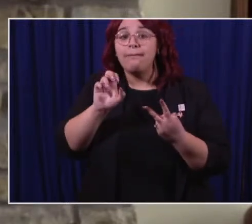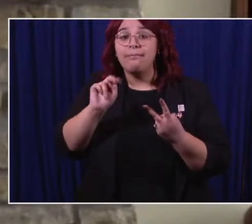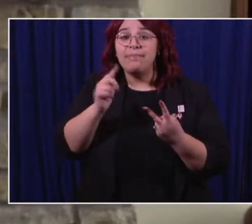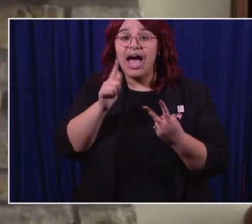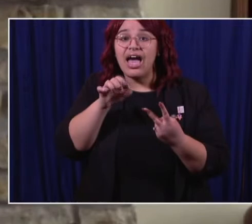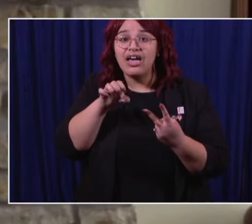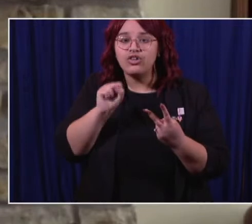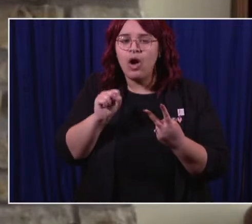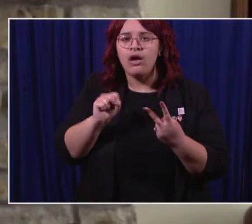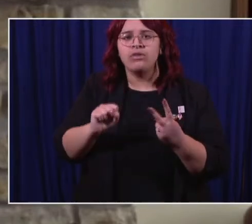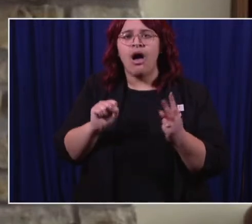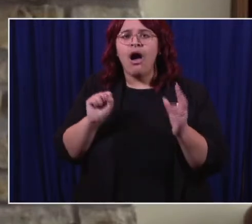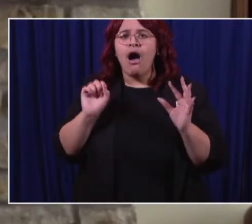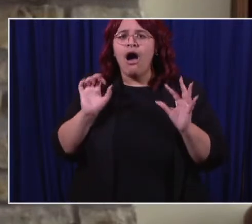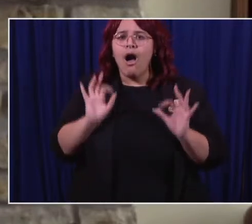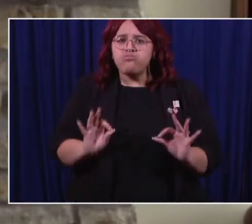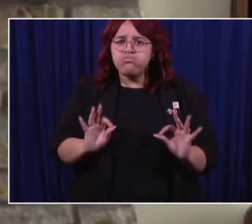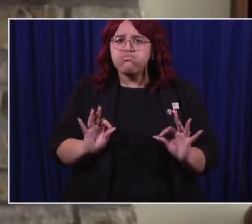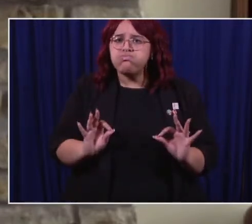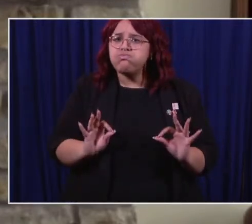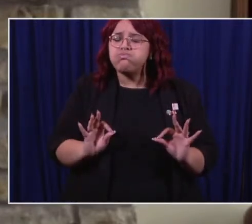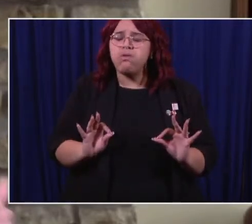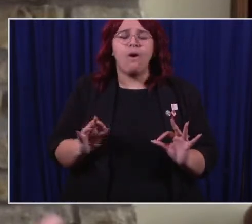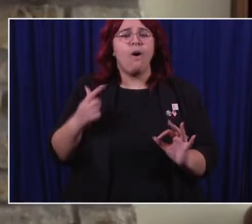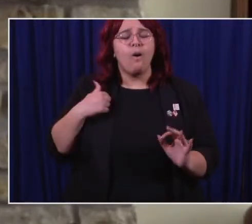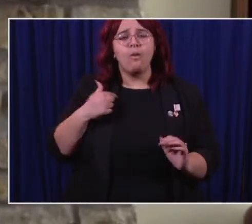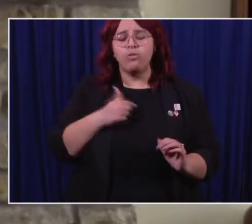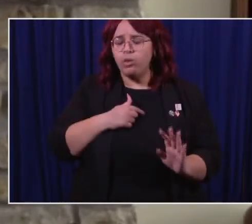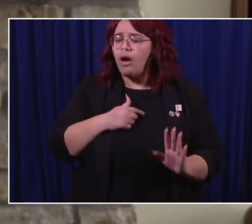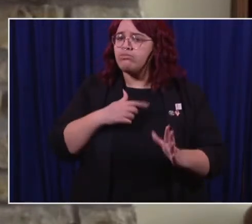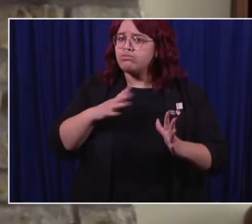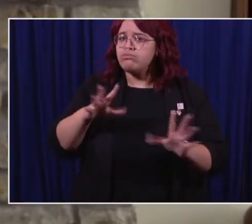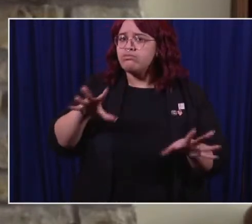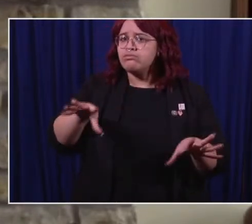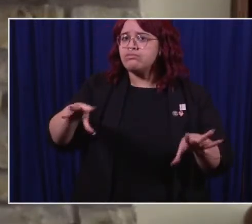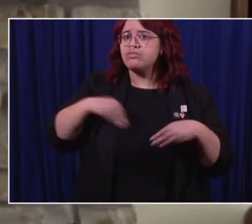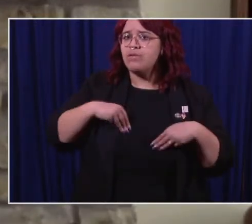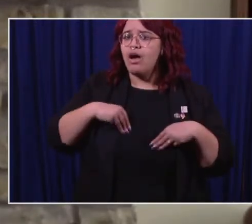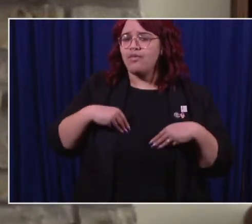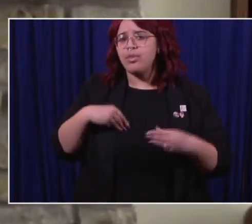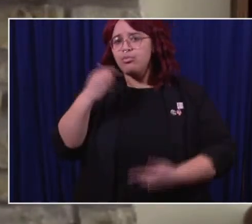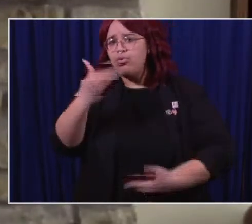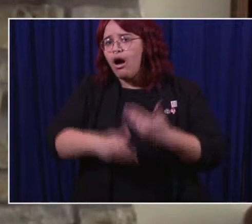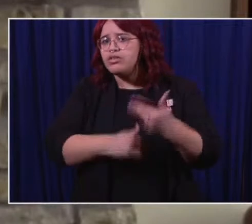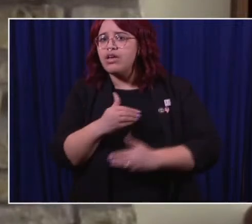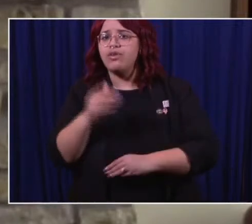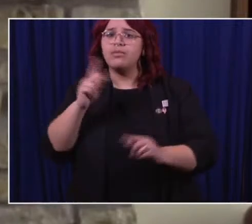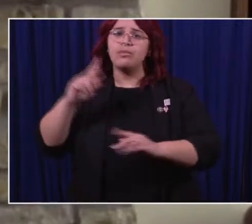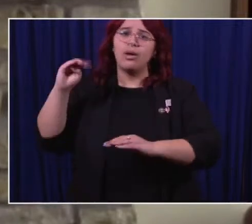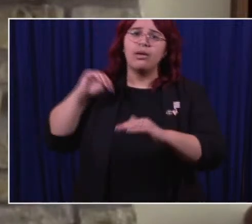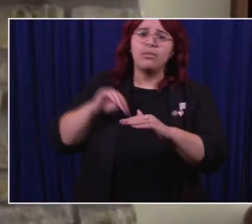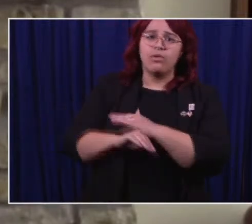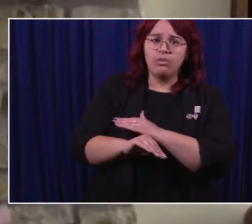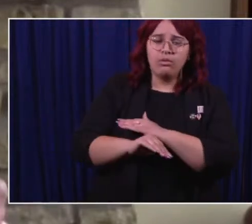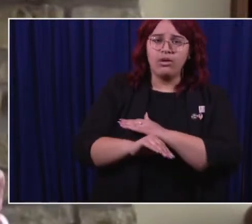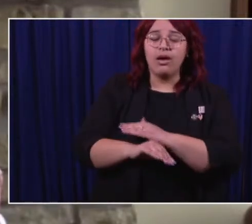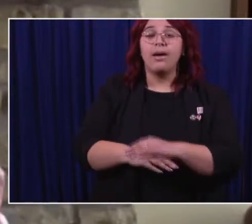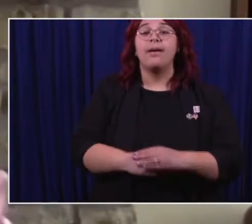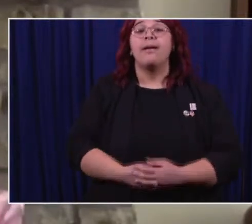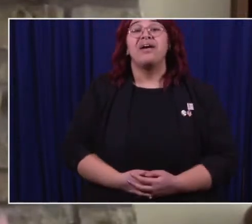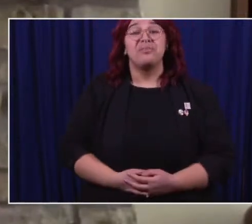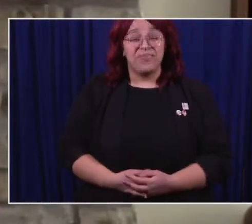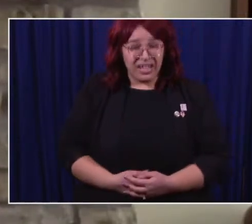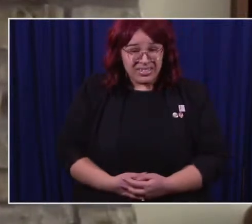know about masks and the power of masks now, plus the vaccine, that we could start at 30%. With the only